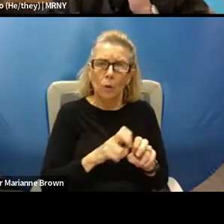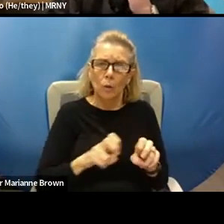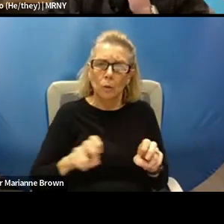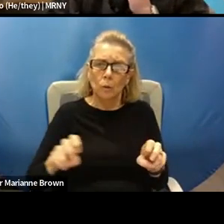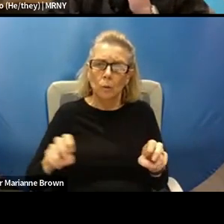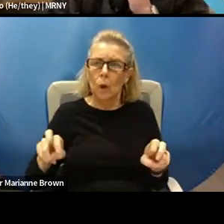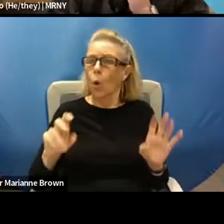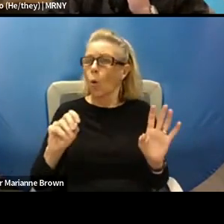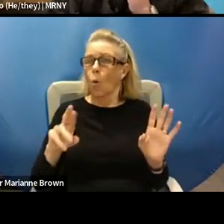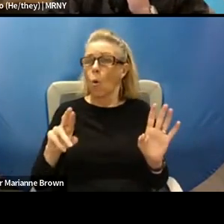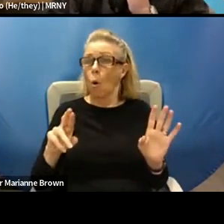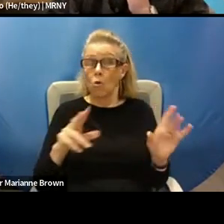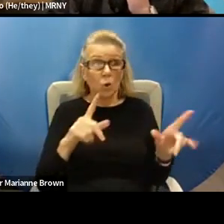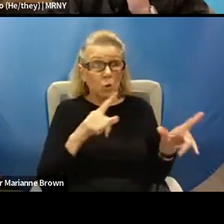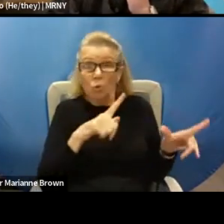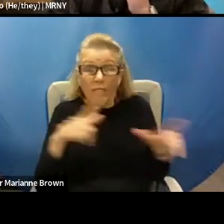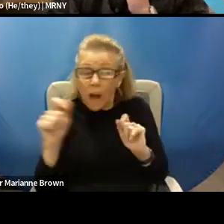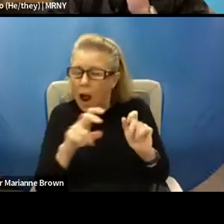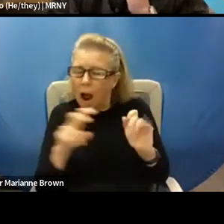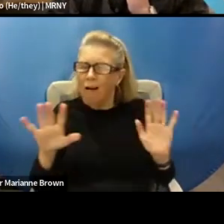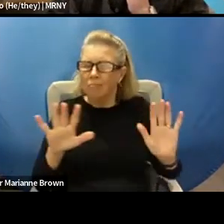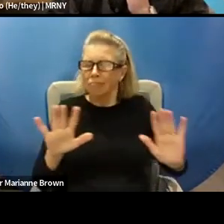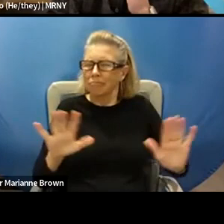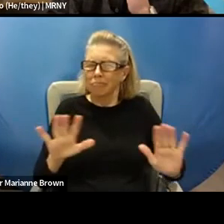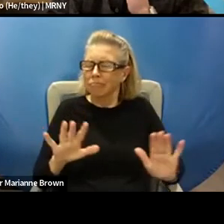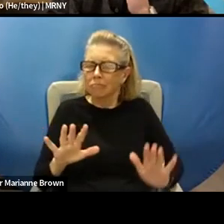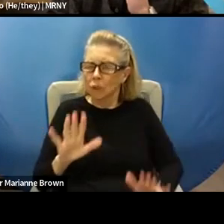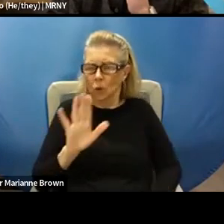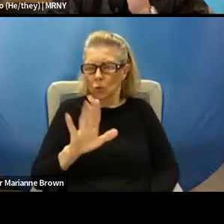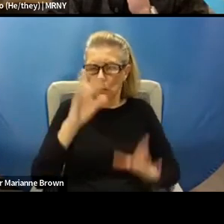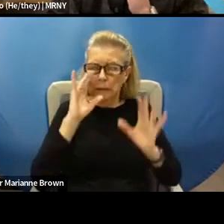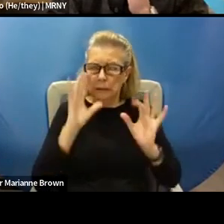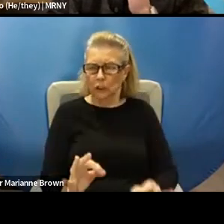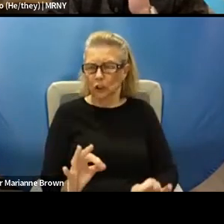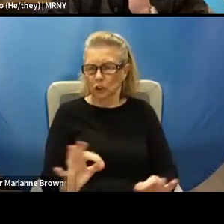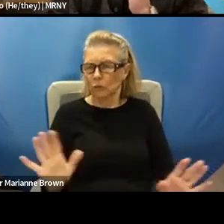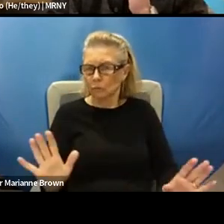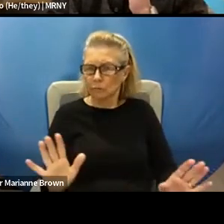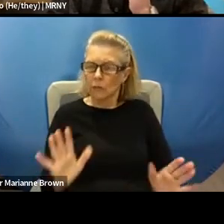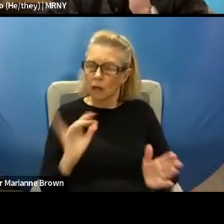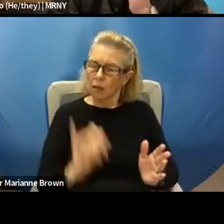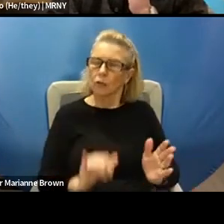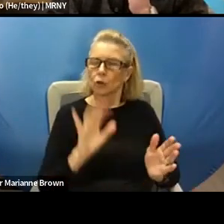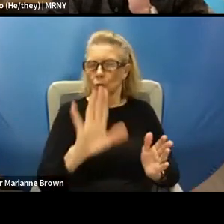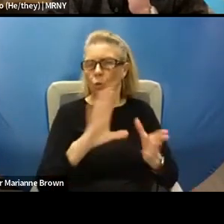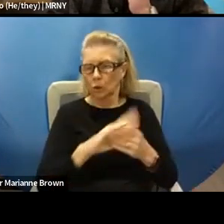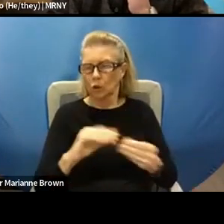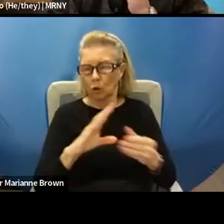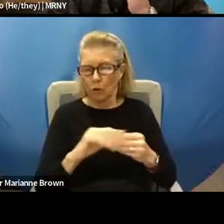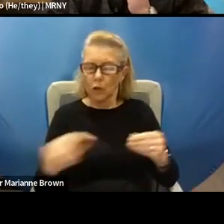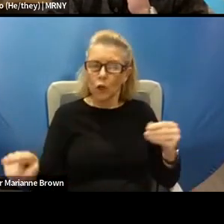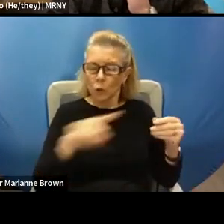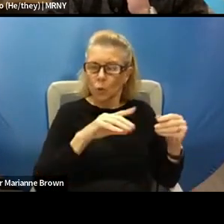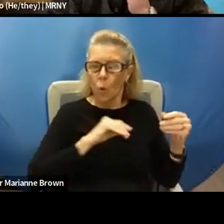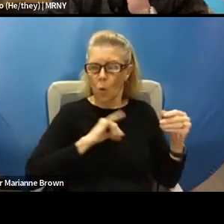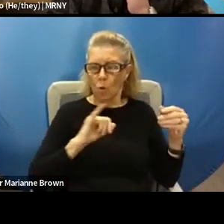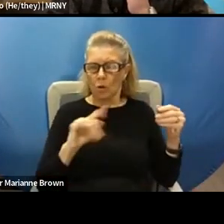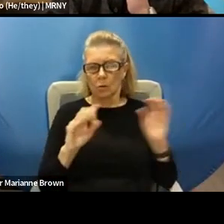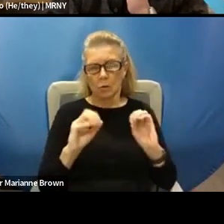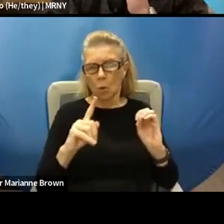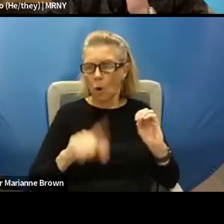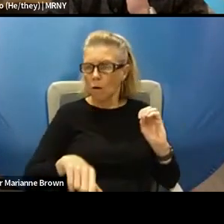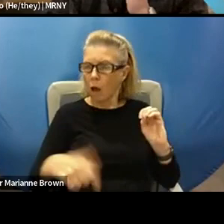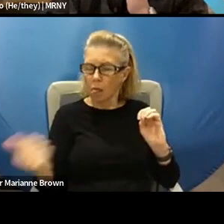going too slow or what have you. Because ultimately it's yours. This is your story and you get to own it, nobody else.